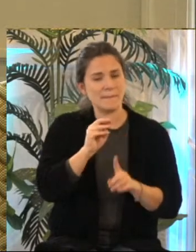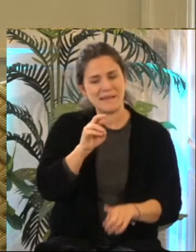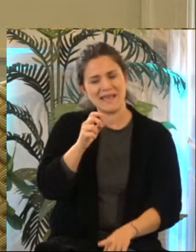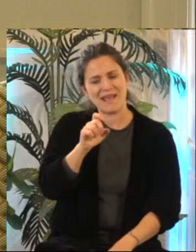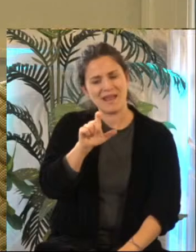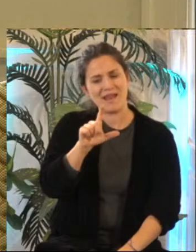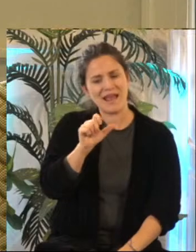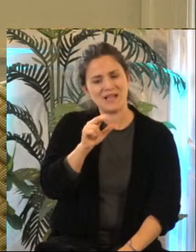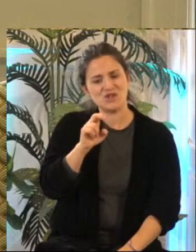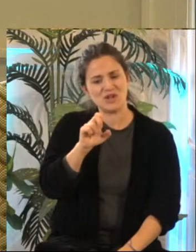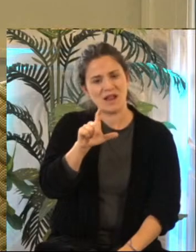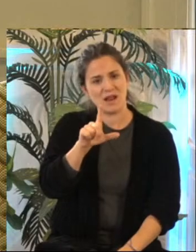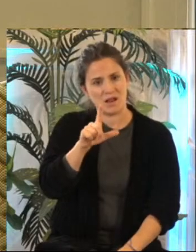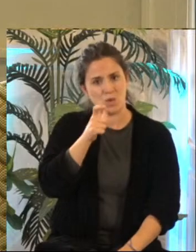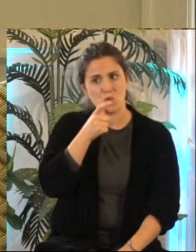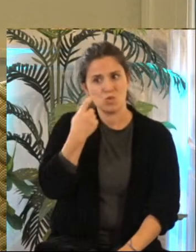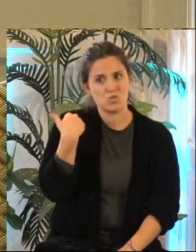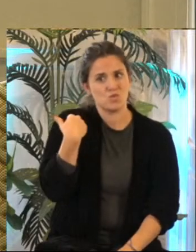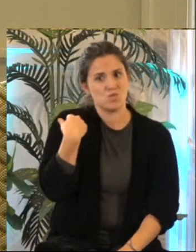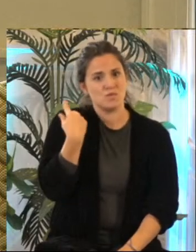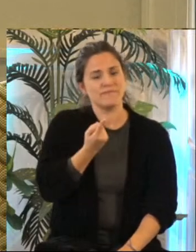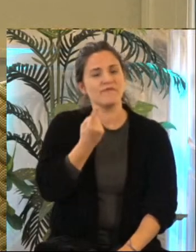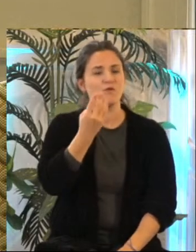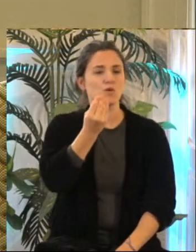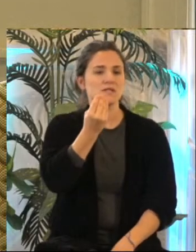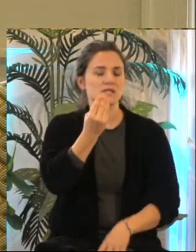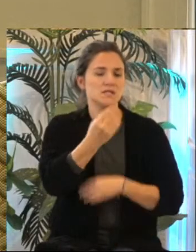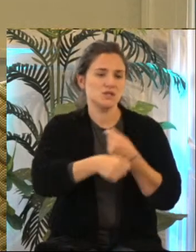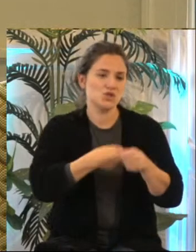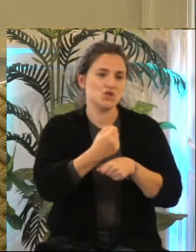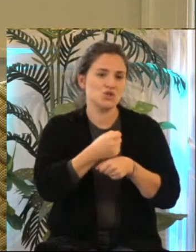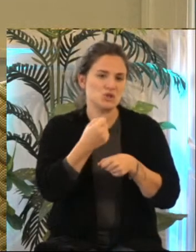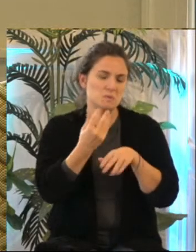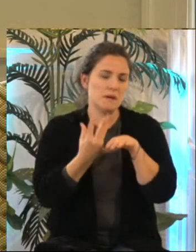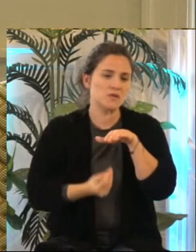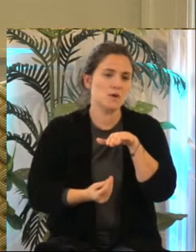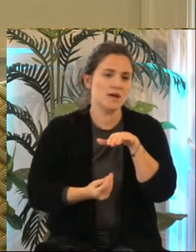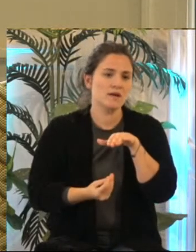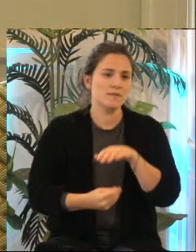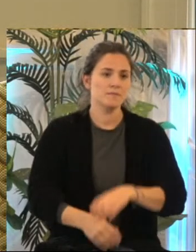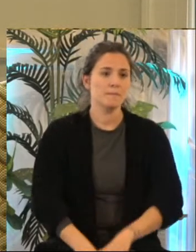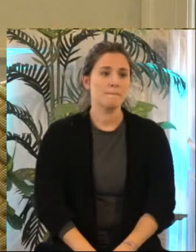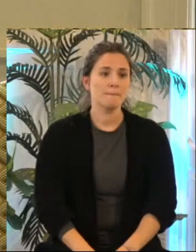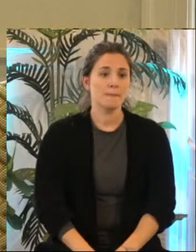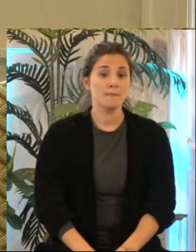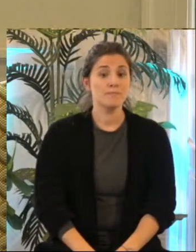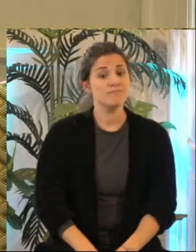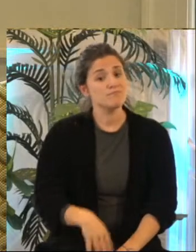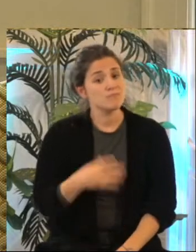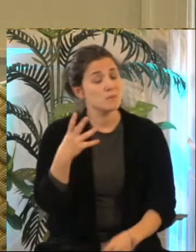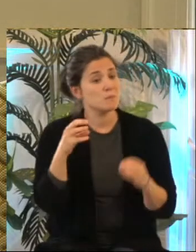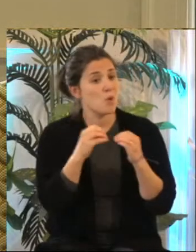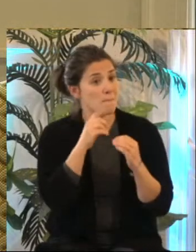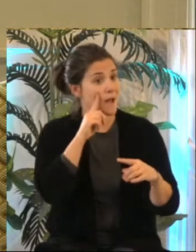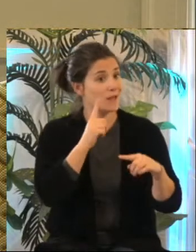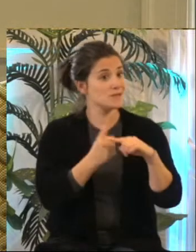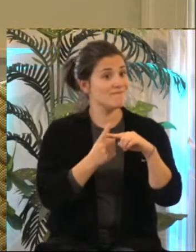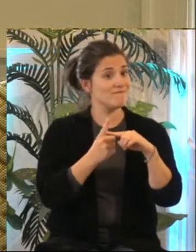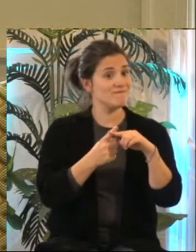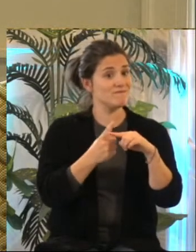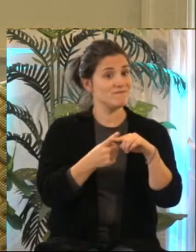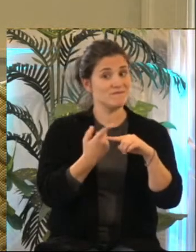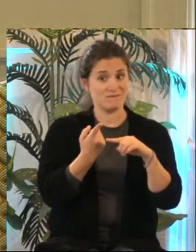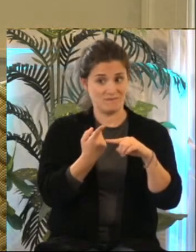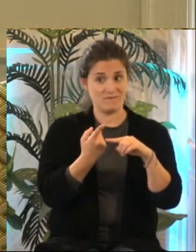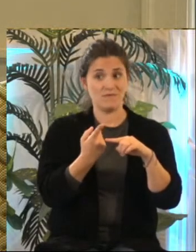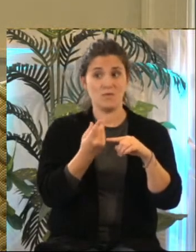who marks 14 years from his death today. And on a positive, very positive note,